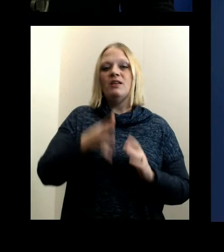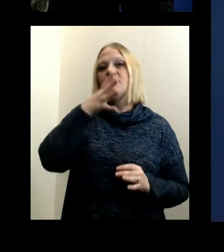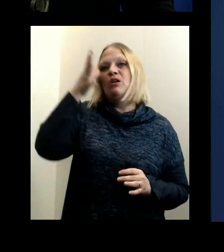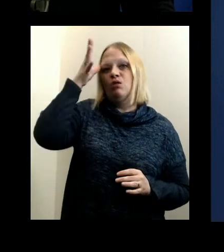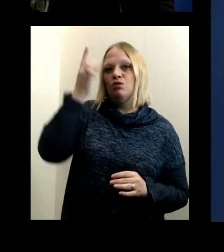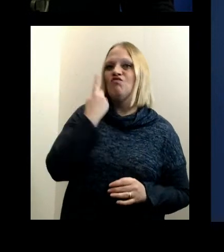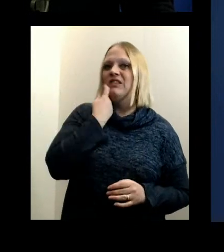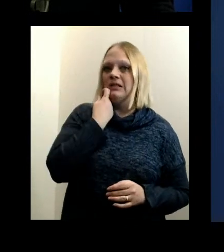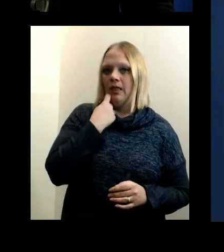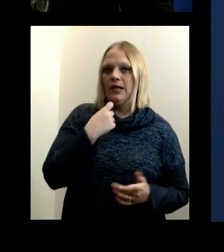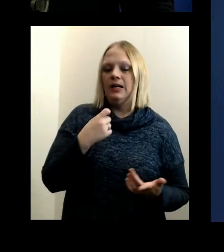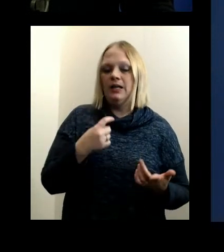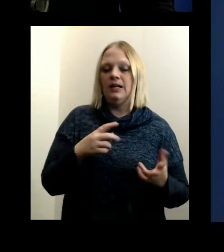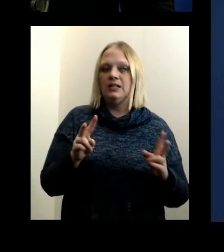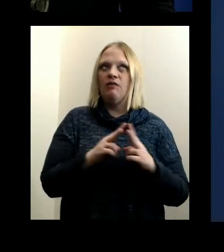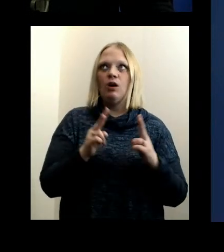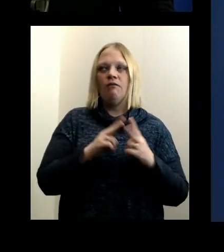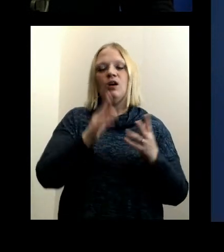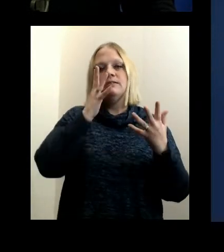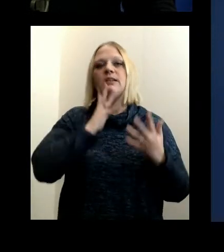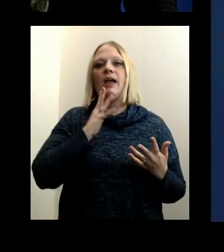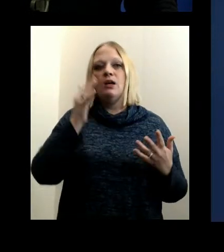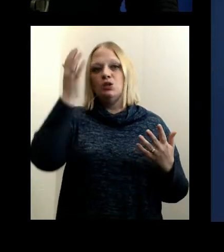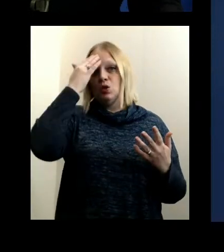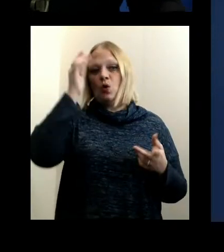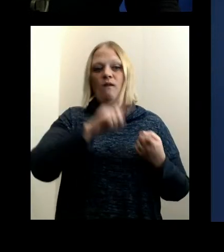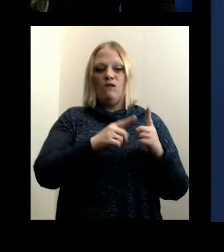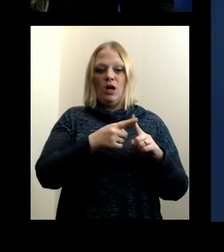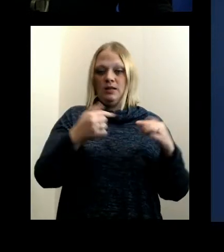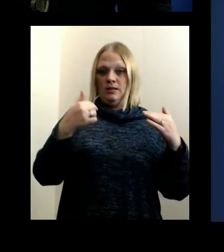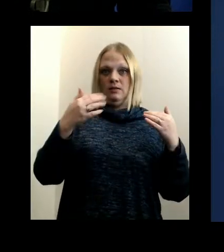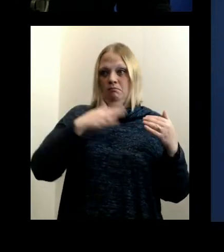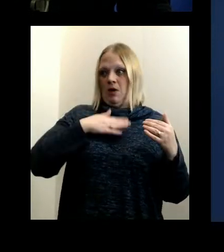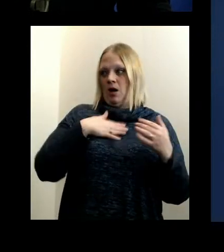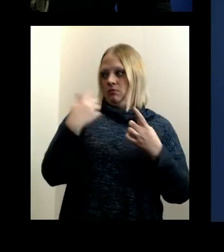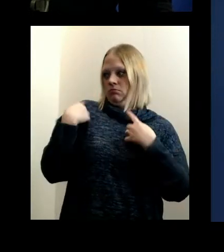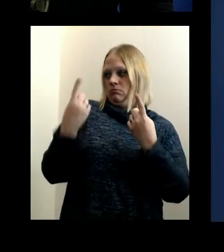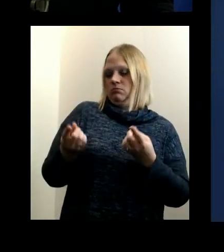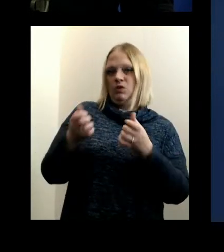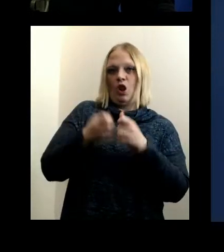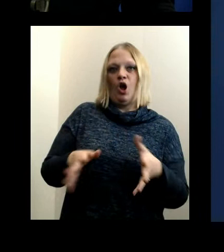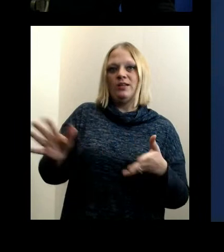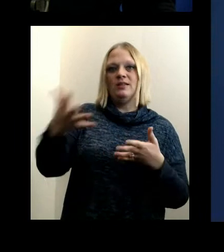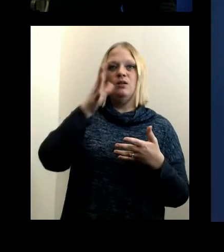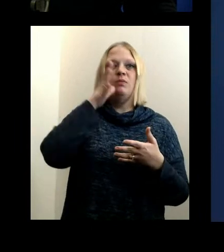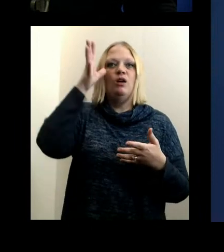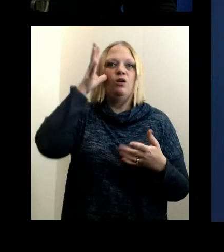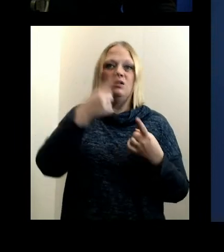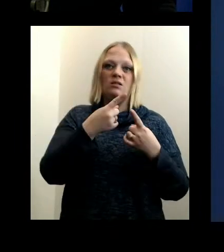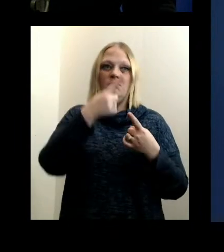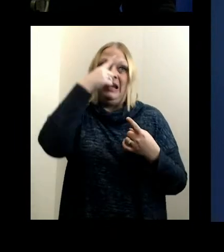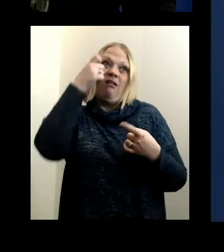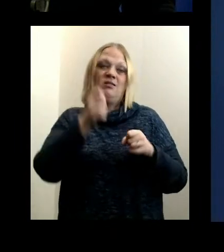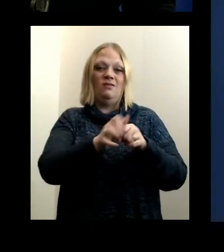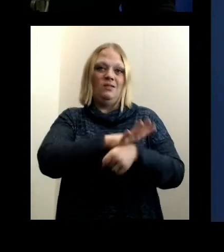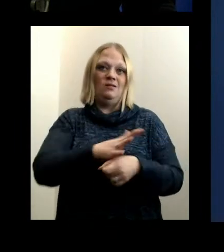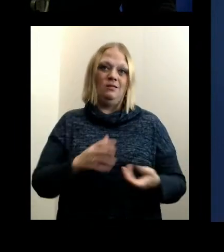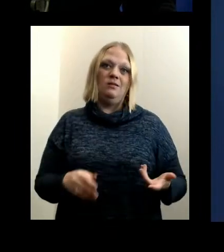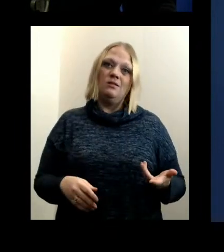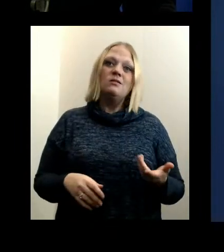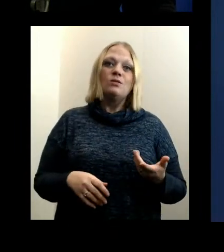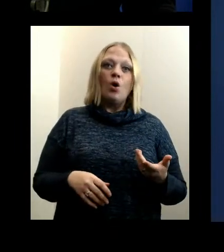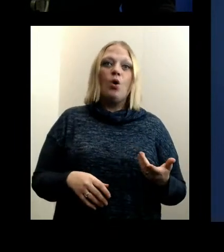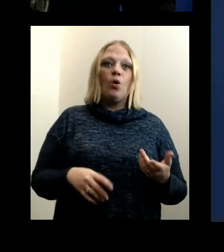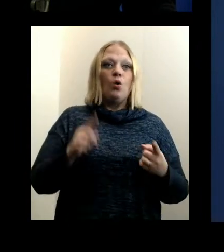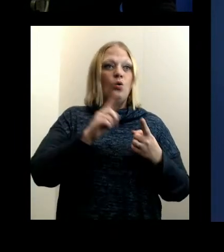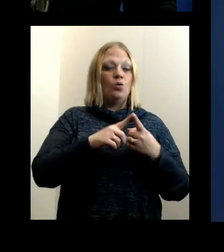recently, and it is very, very sad to know that friends I've known for quite some time have lost their parents who've died from COVID-19. So